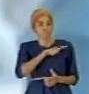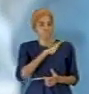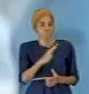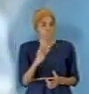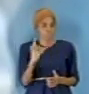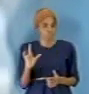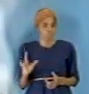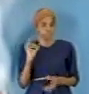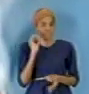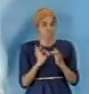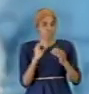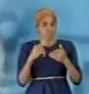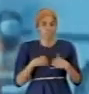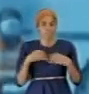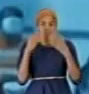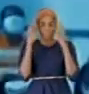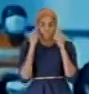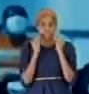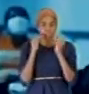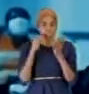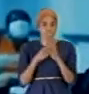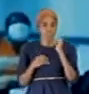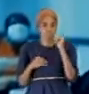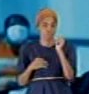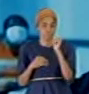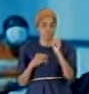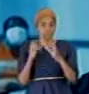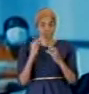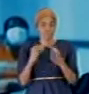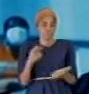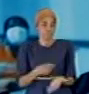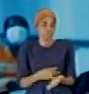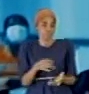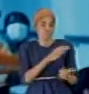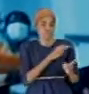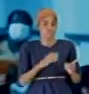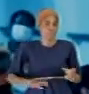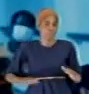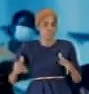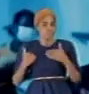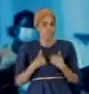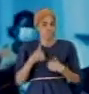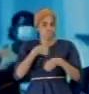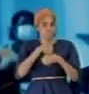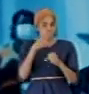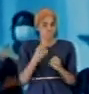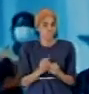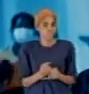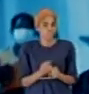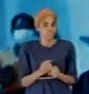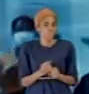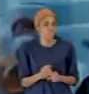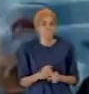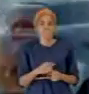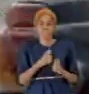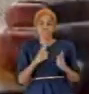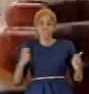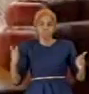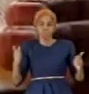you have experienced it yourself, if the gospel of Christ has made a